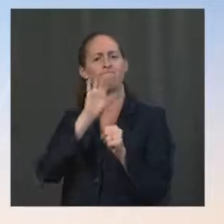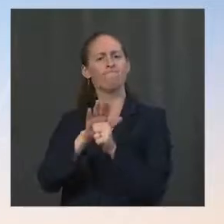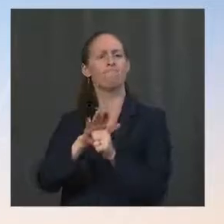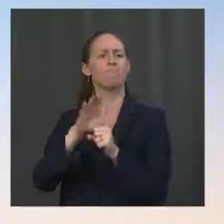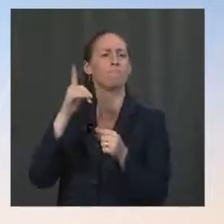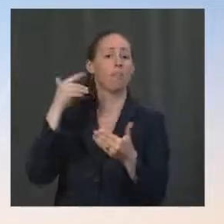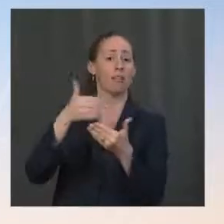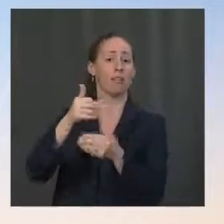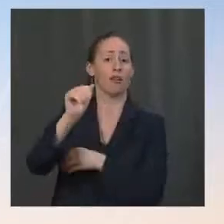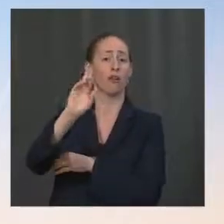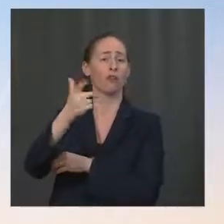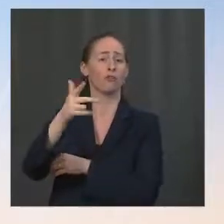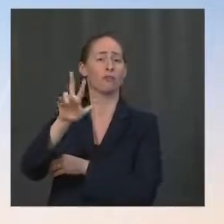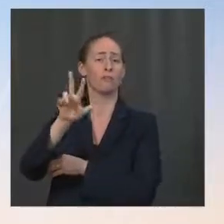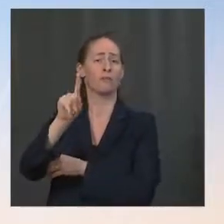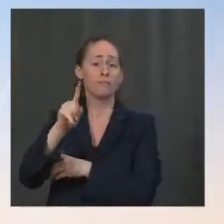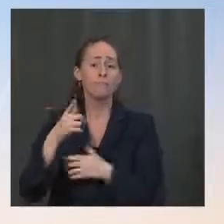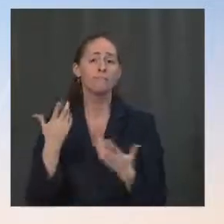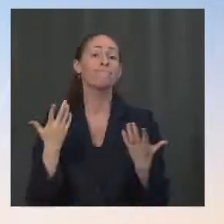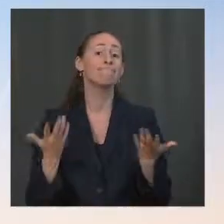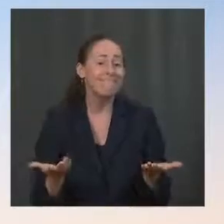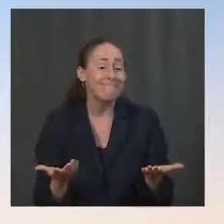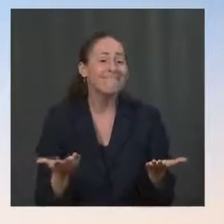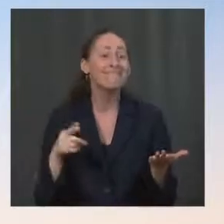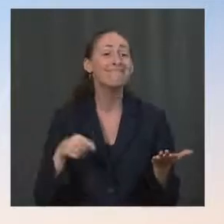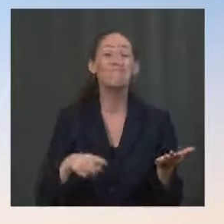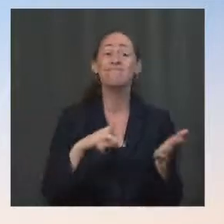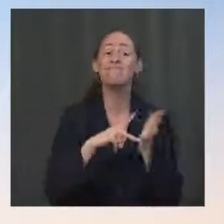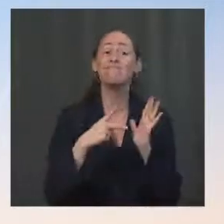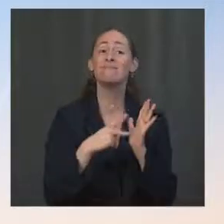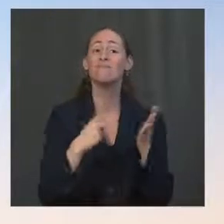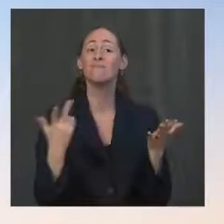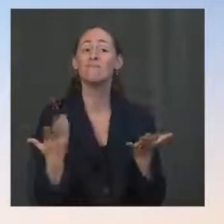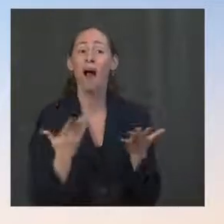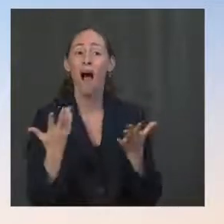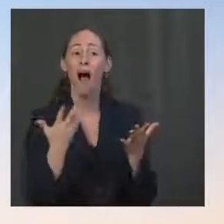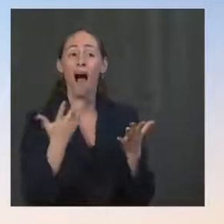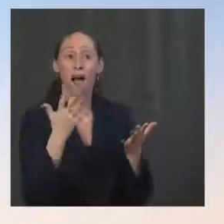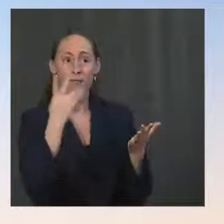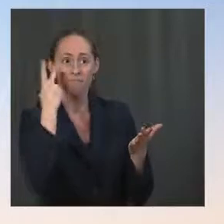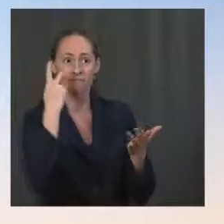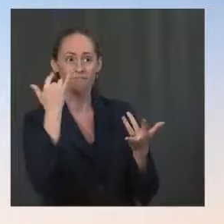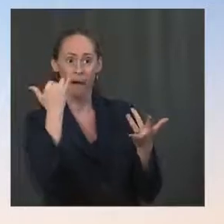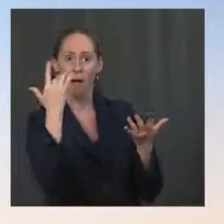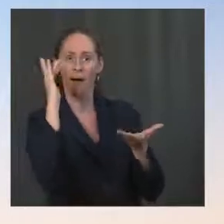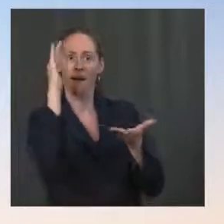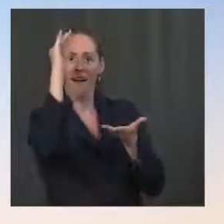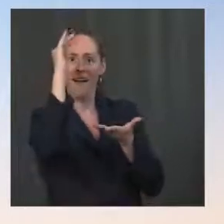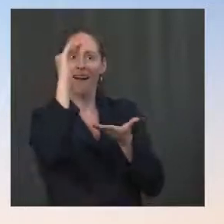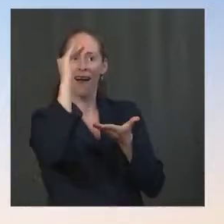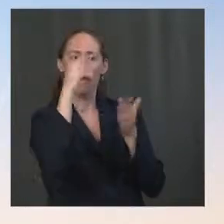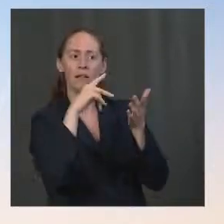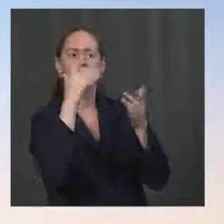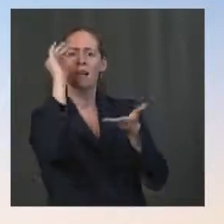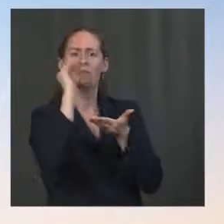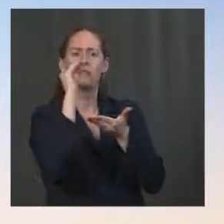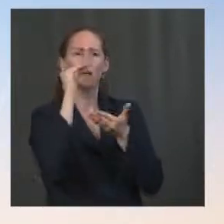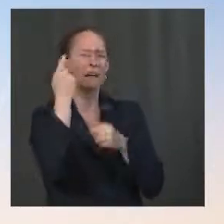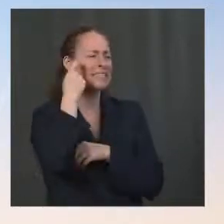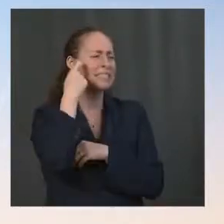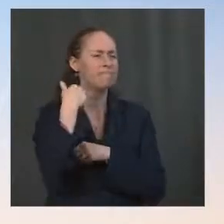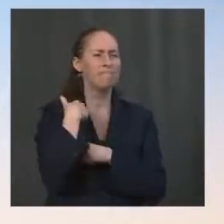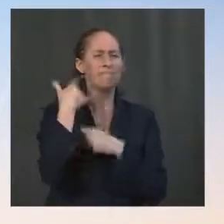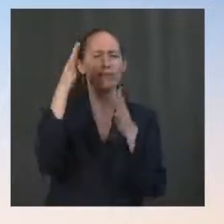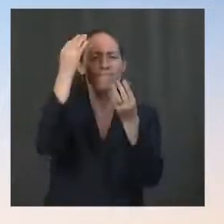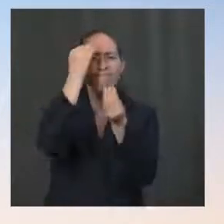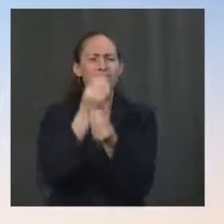phase is that there will be a reduction of numbers over the next couple of days, and we've been putting those numbers out to all of you twice a day so that you can